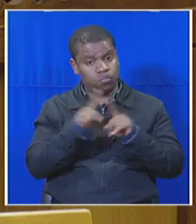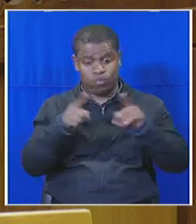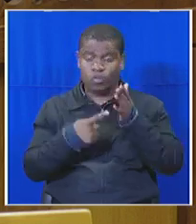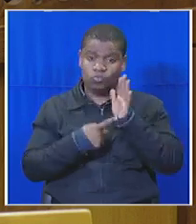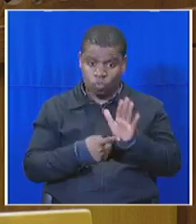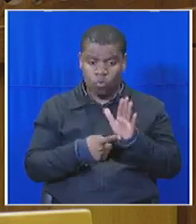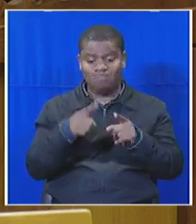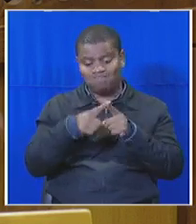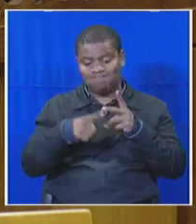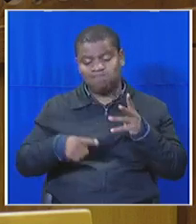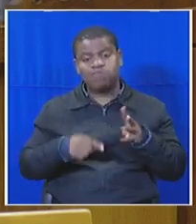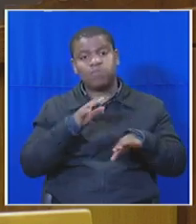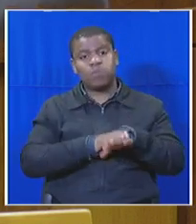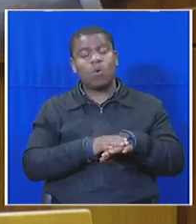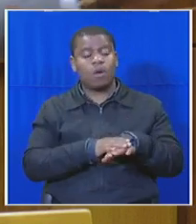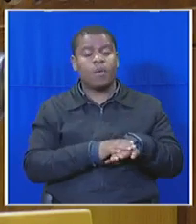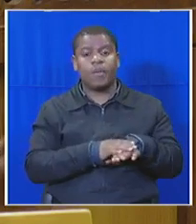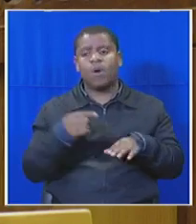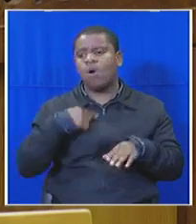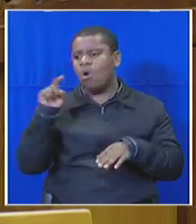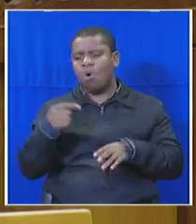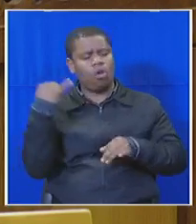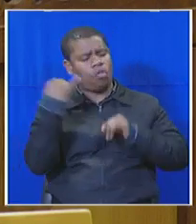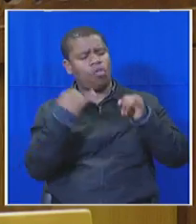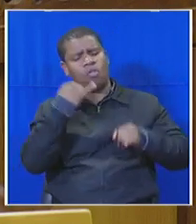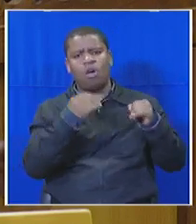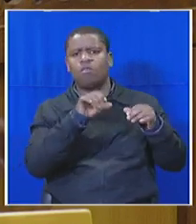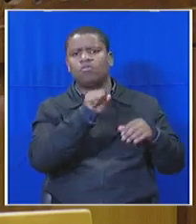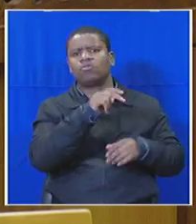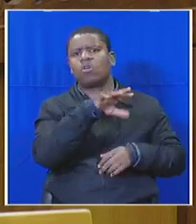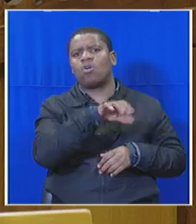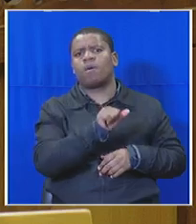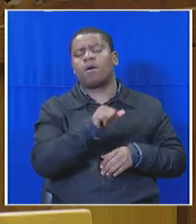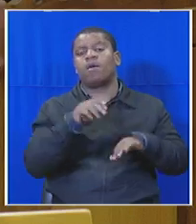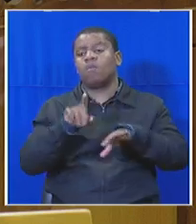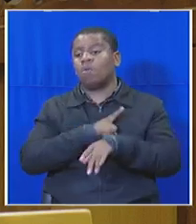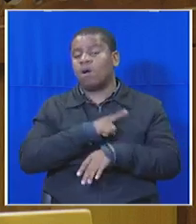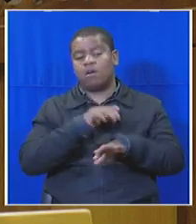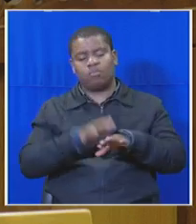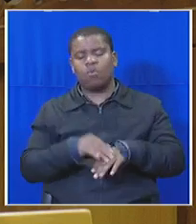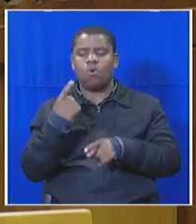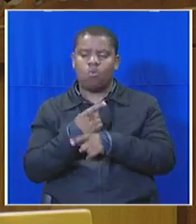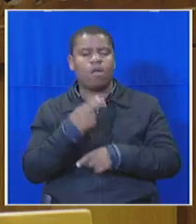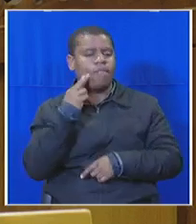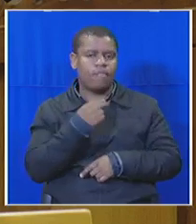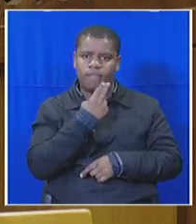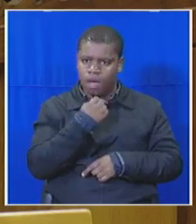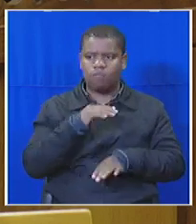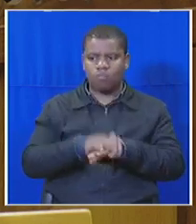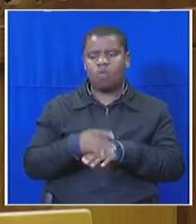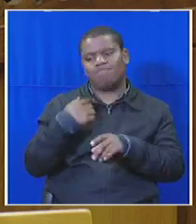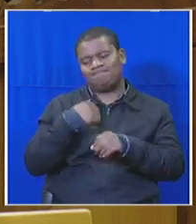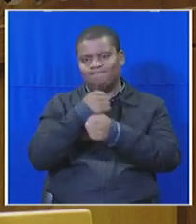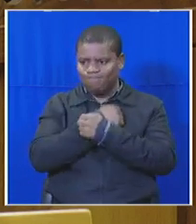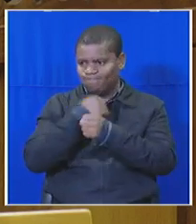burden as SCOPA. Everybody hates SCOPA but loves the portfolio committees because you are being nice, then giving everybody hugs and kisses,